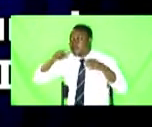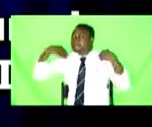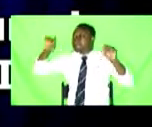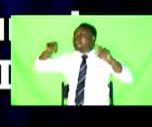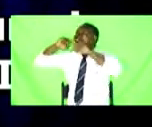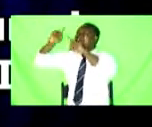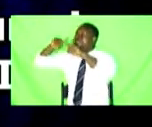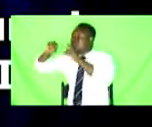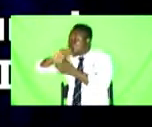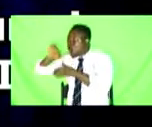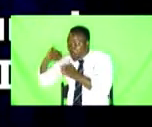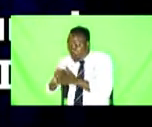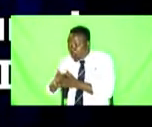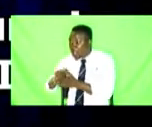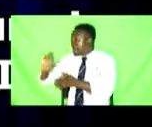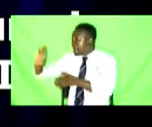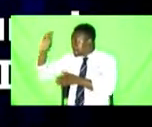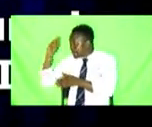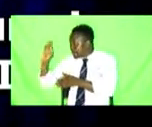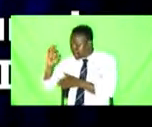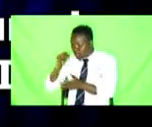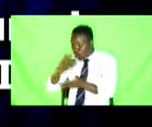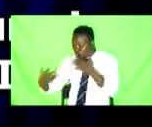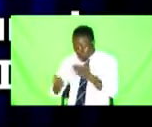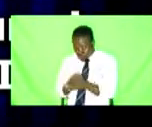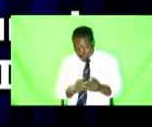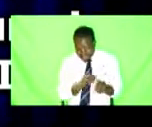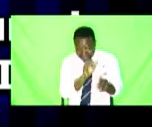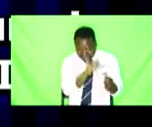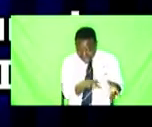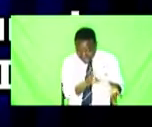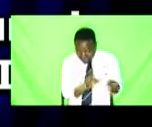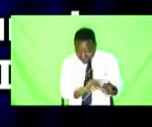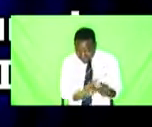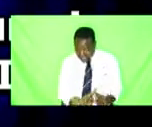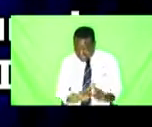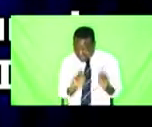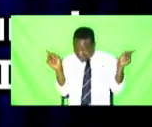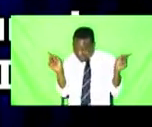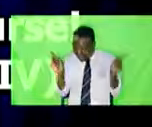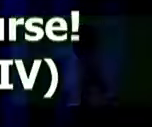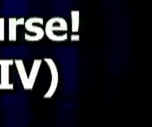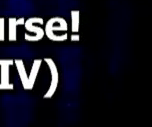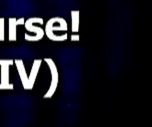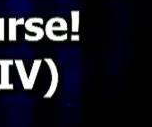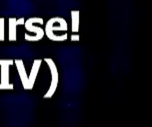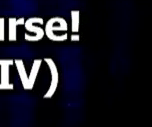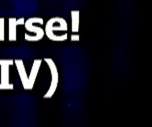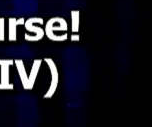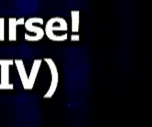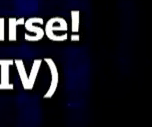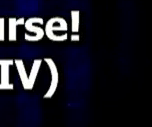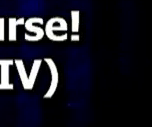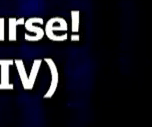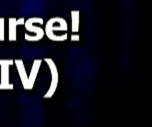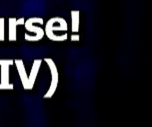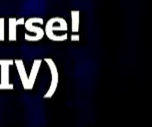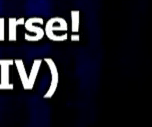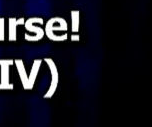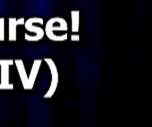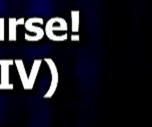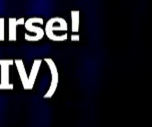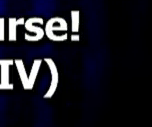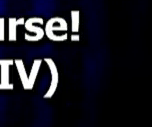their names, should preach a gospel other than the one we have preached to you, let them be under God's curse.